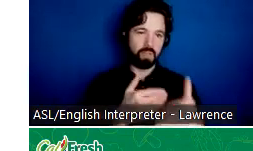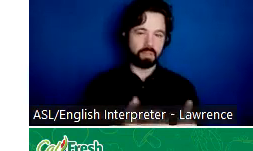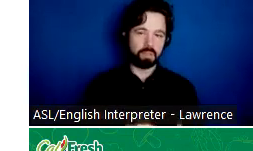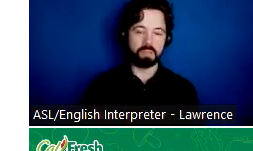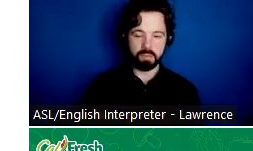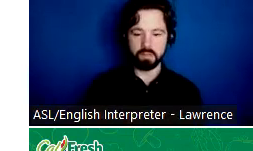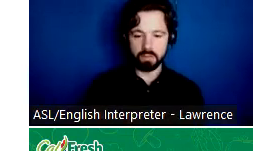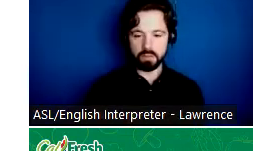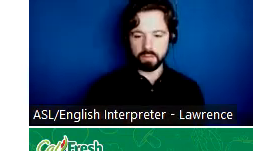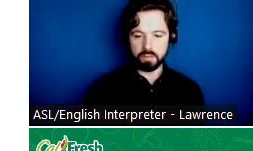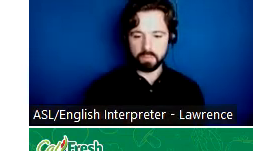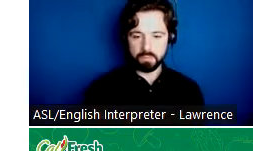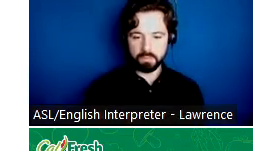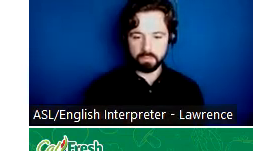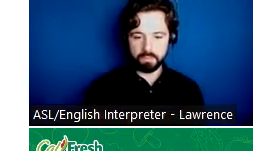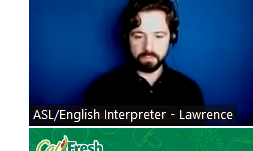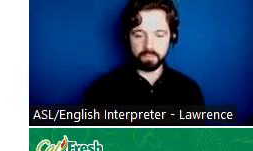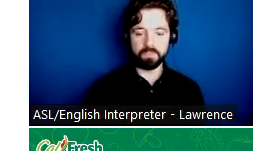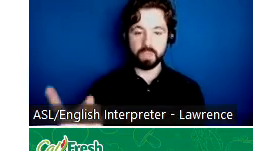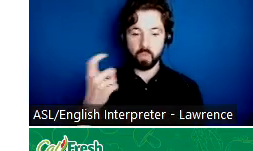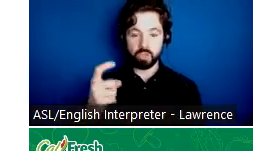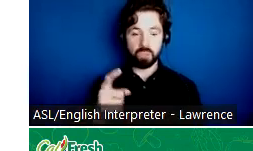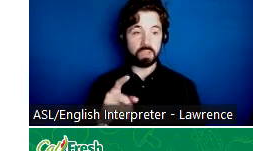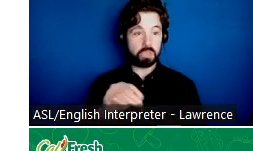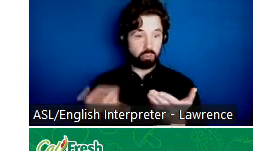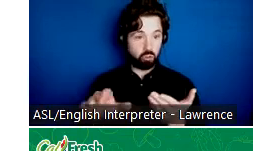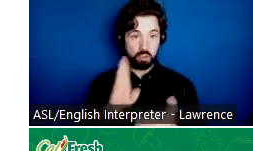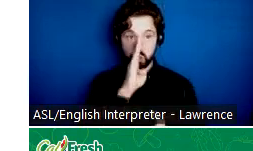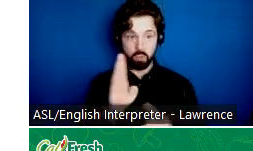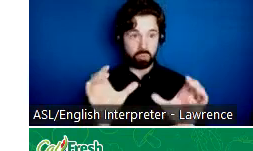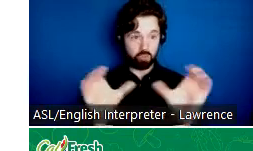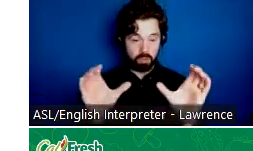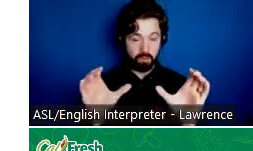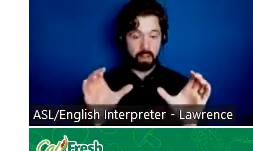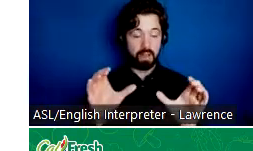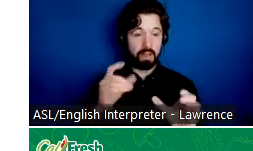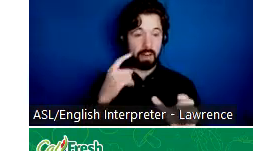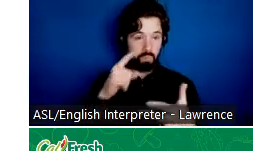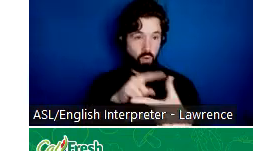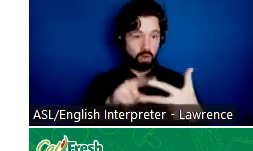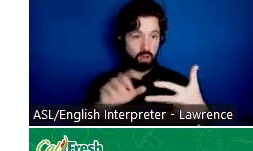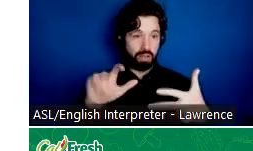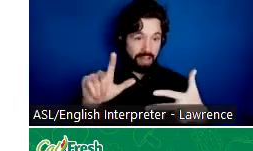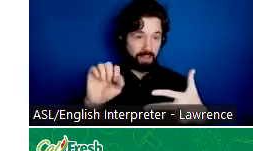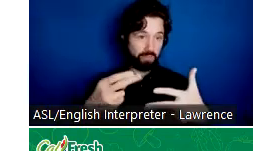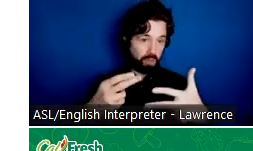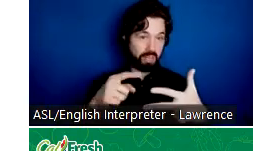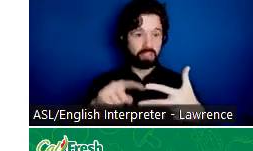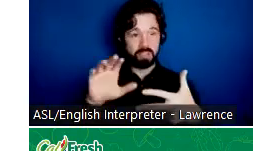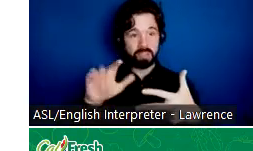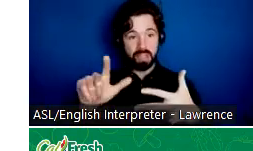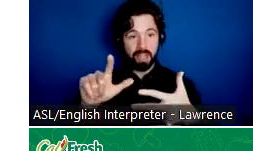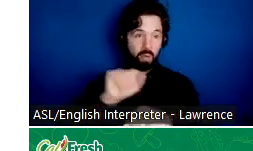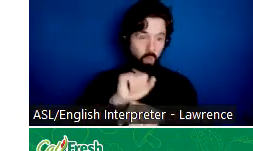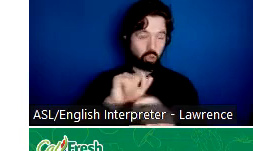Right. The next question, if a student is directly certified in CalPADS as CalFresh and CalWorks, but attends a CEP